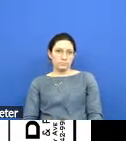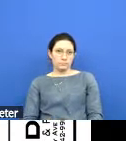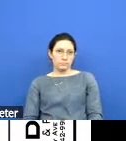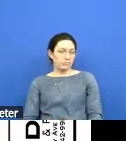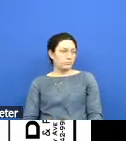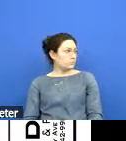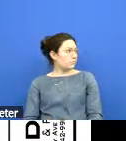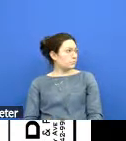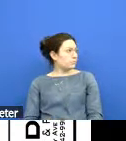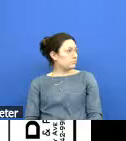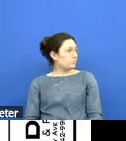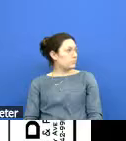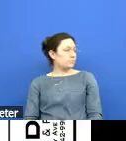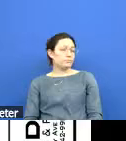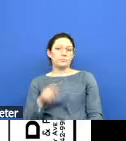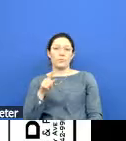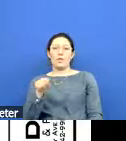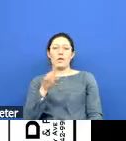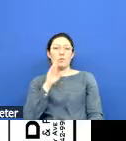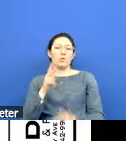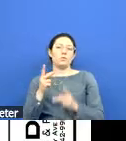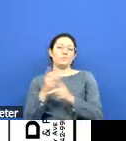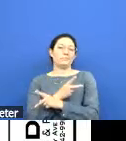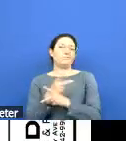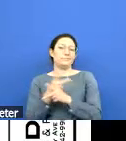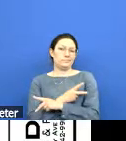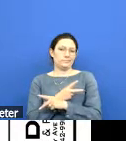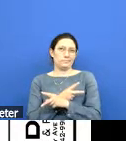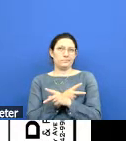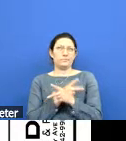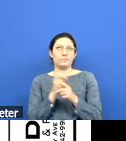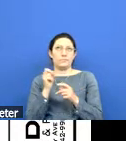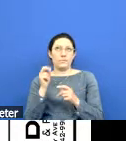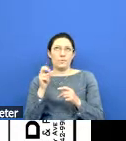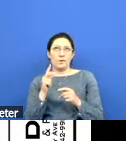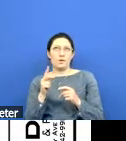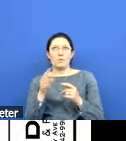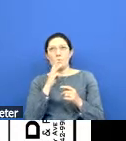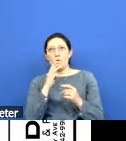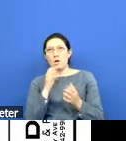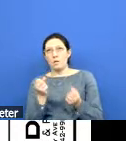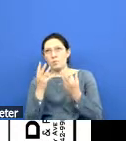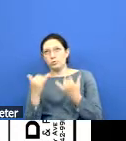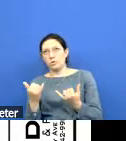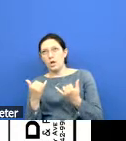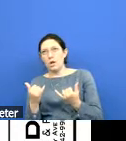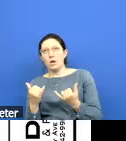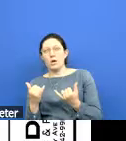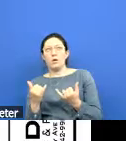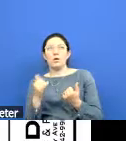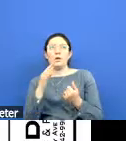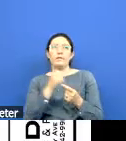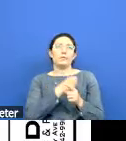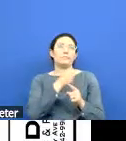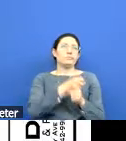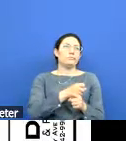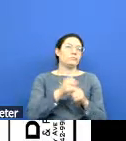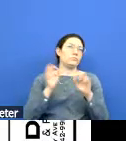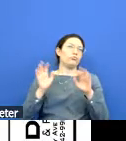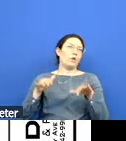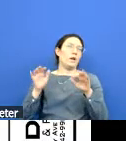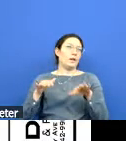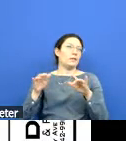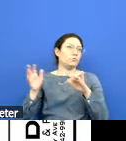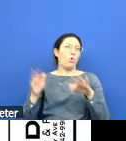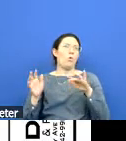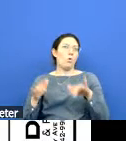they take that calculation into account. They look at, I don't remember if it's a 50-year storm. I don't think that's what they're